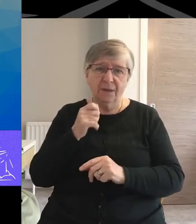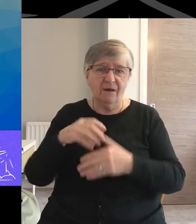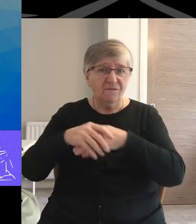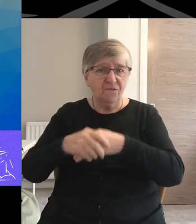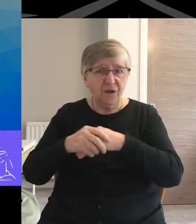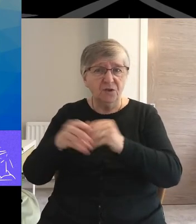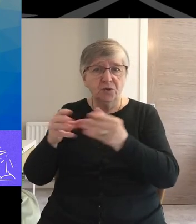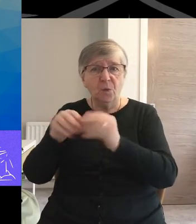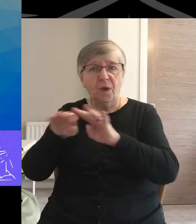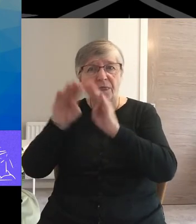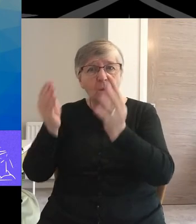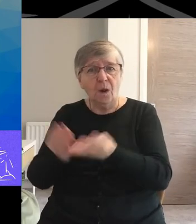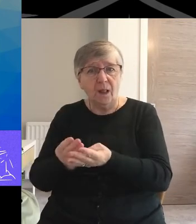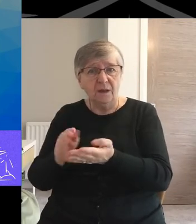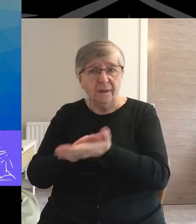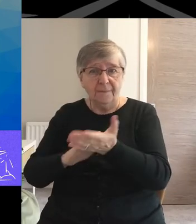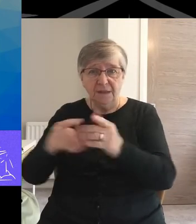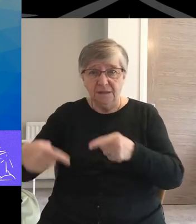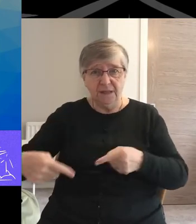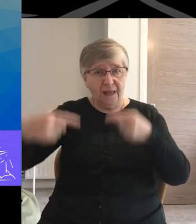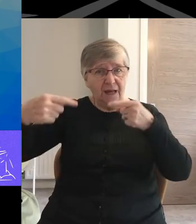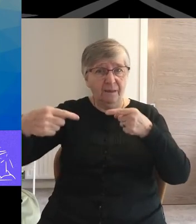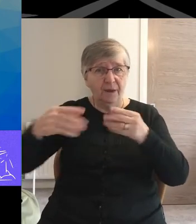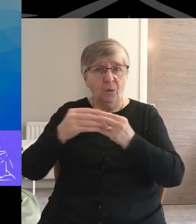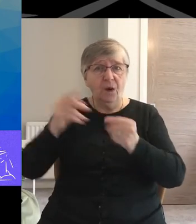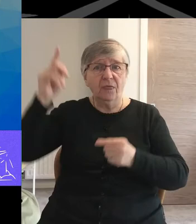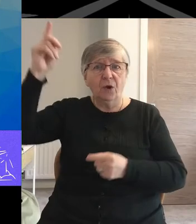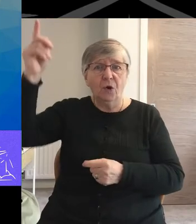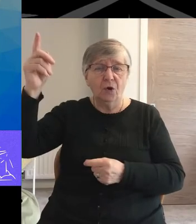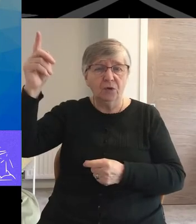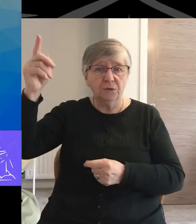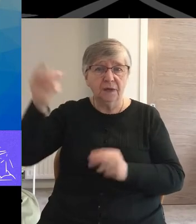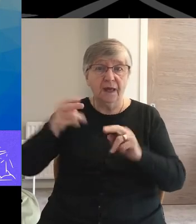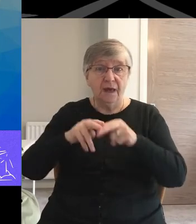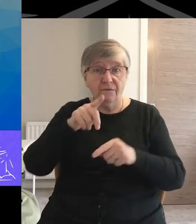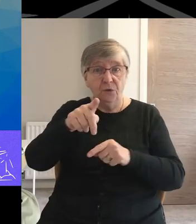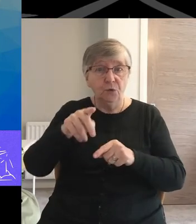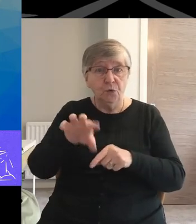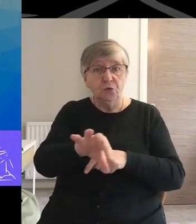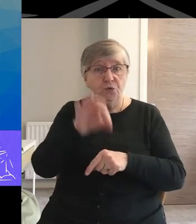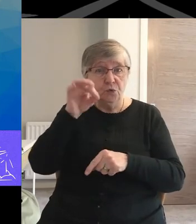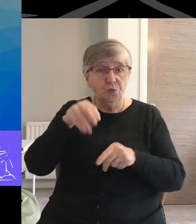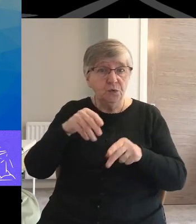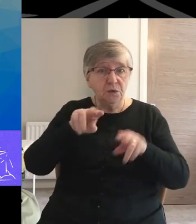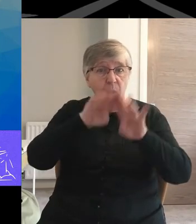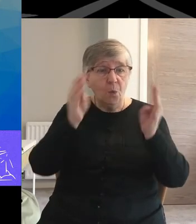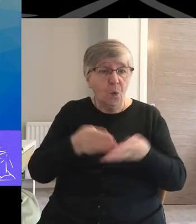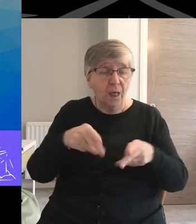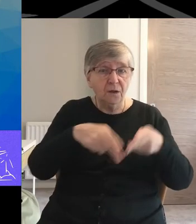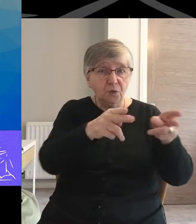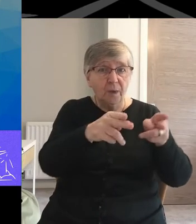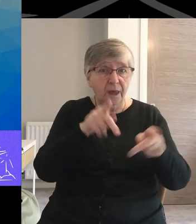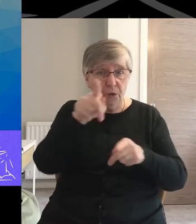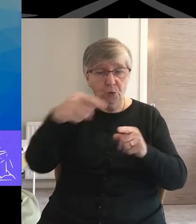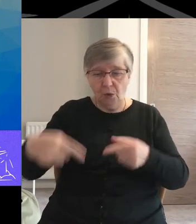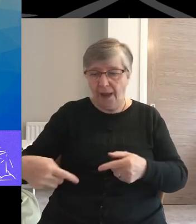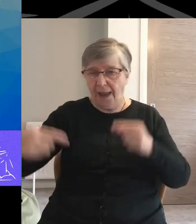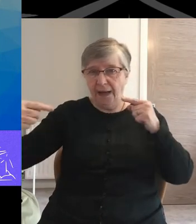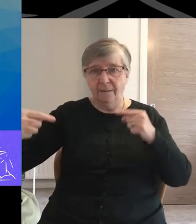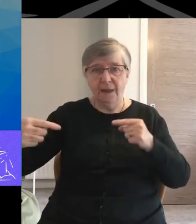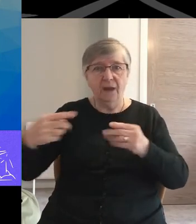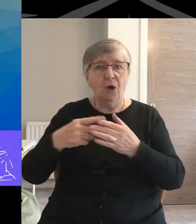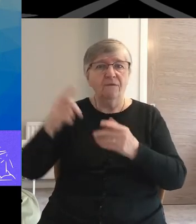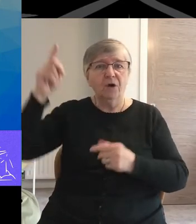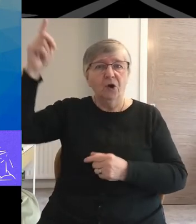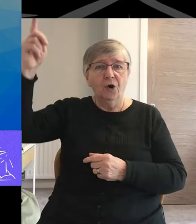means enmity against God? Therefore, anyone who chooses to be a friend of the world becomes an enemy of God.